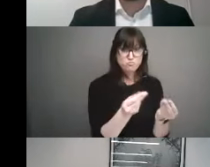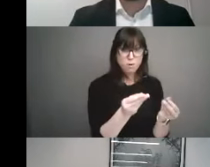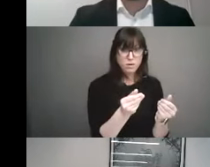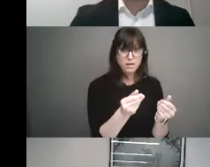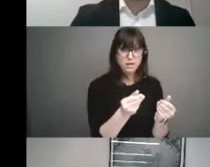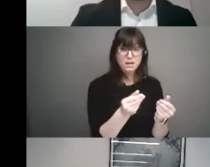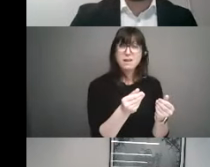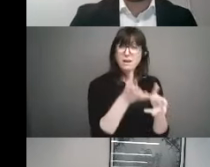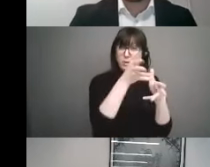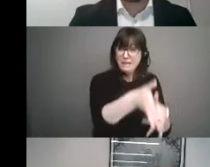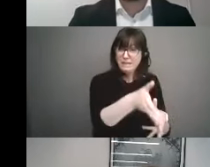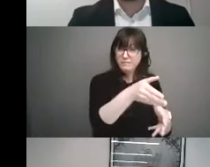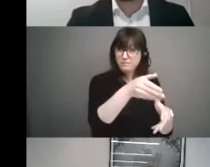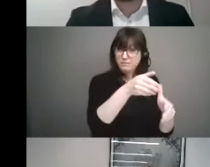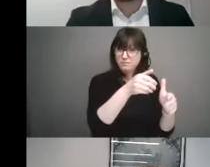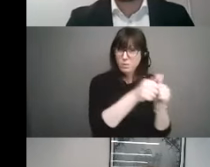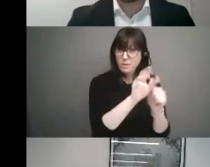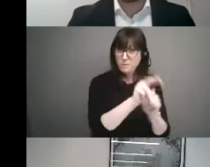bank?